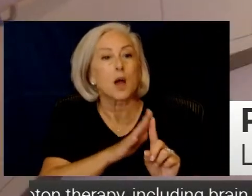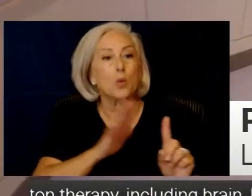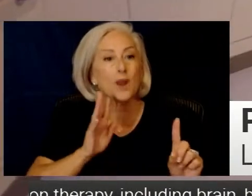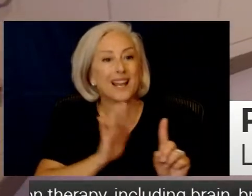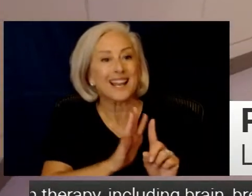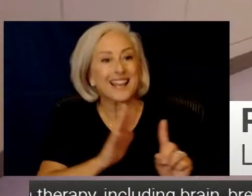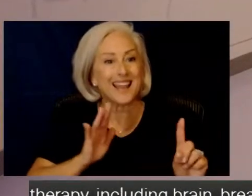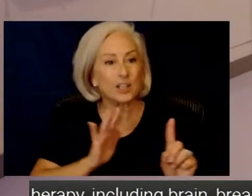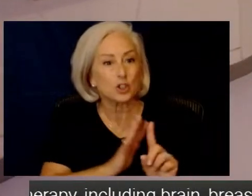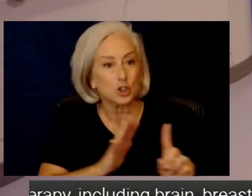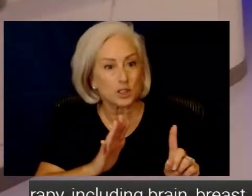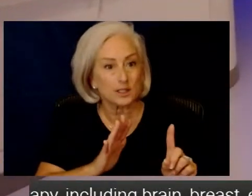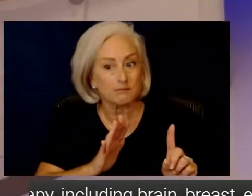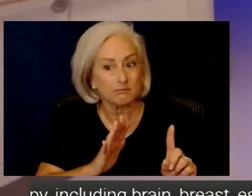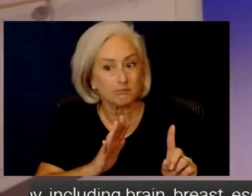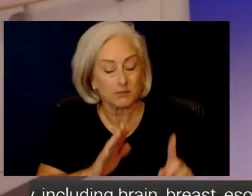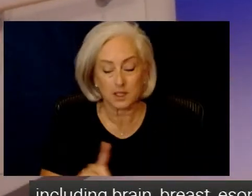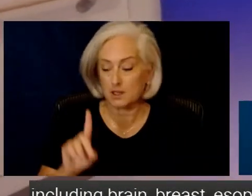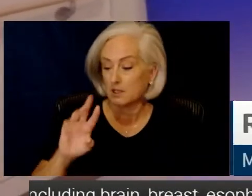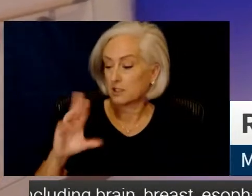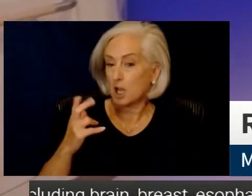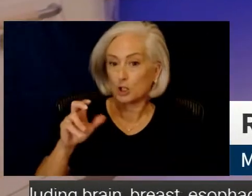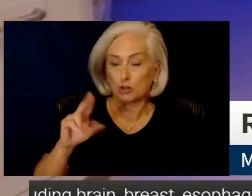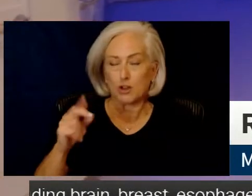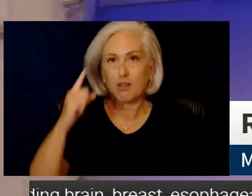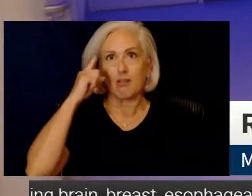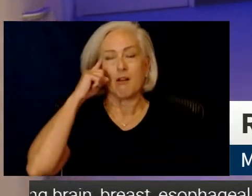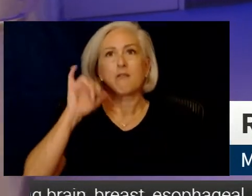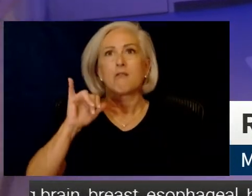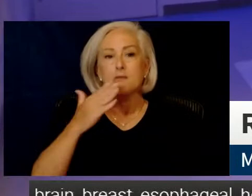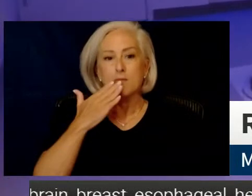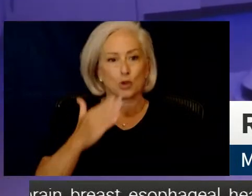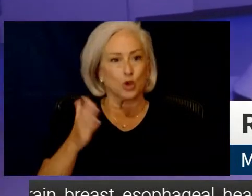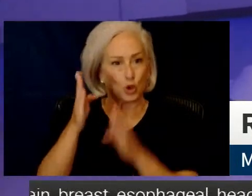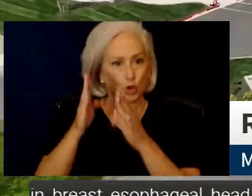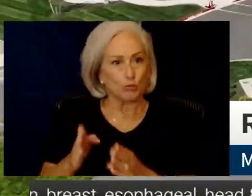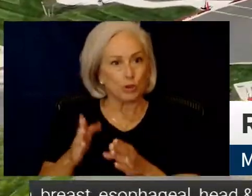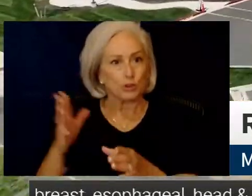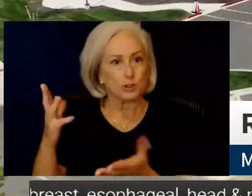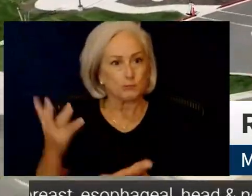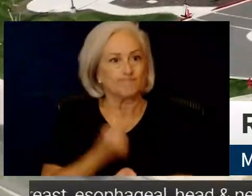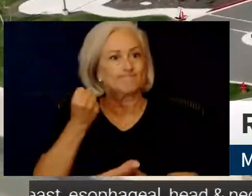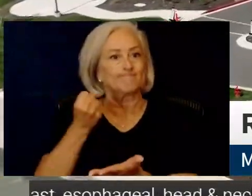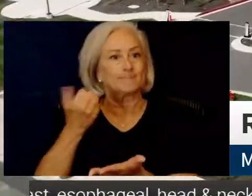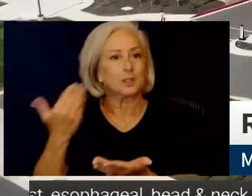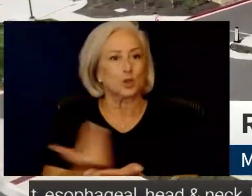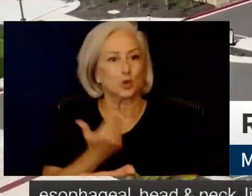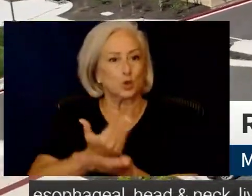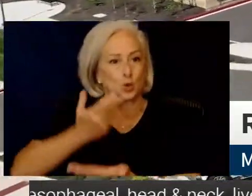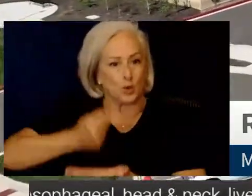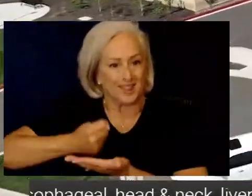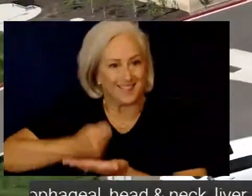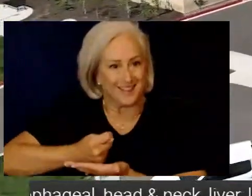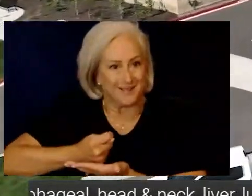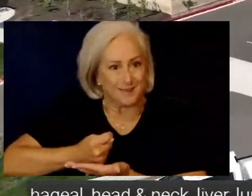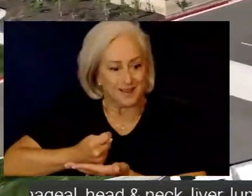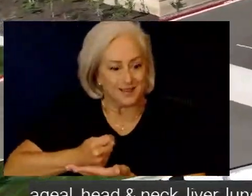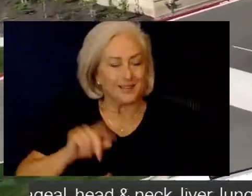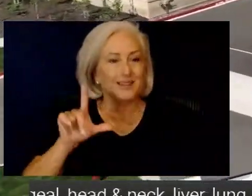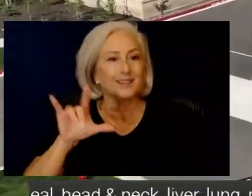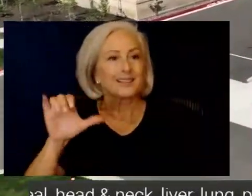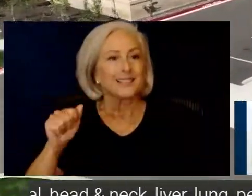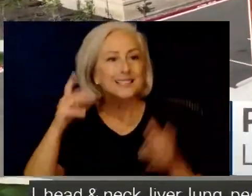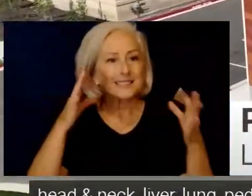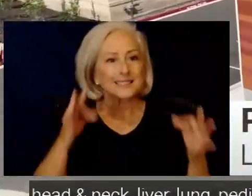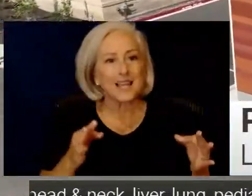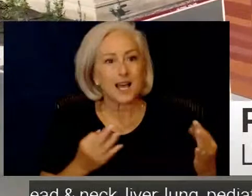board soon. I thought she would be a great candidate that could have significant advantages in her case. For Lisa, it was worth the wait. She became the